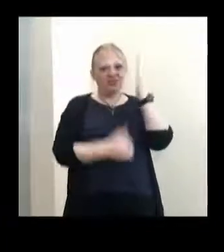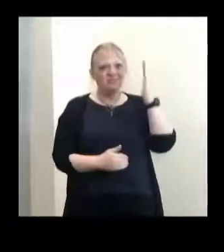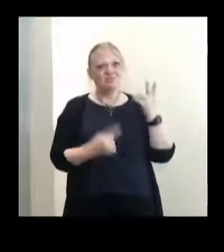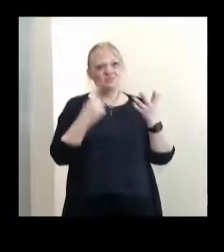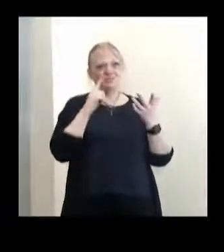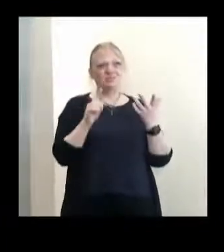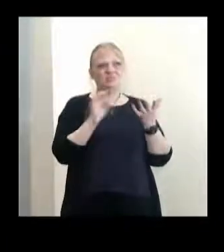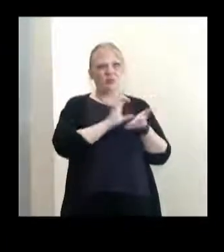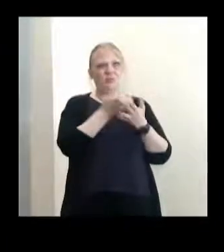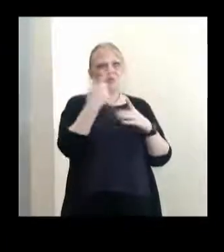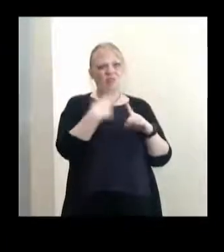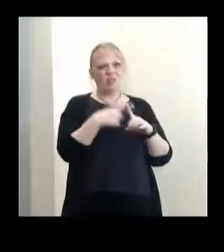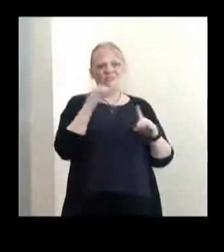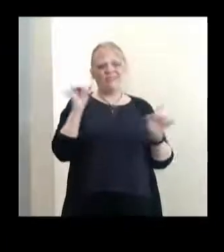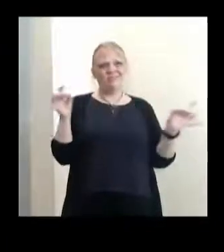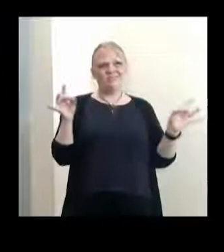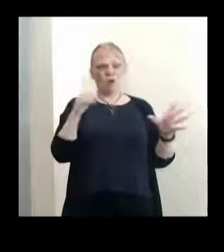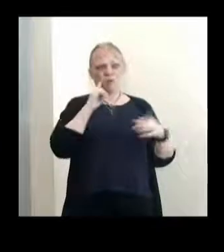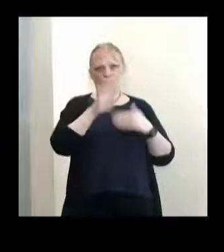State, and that's terrible.